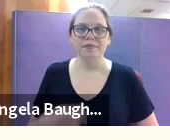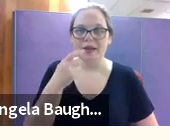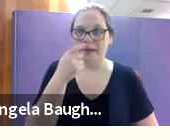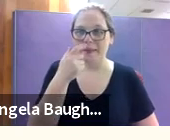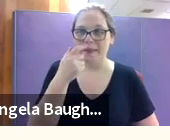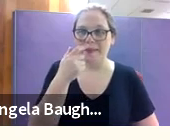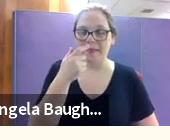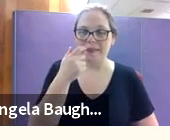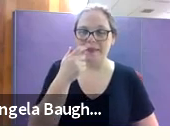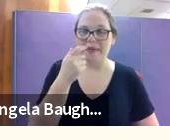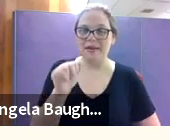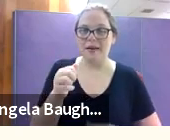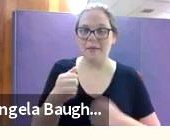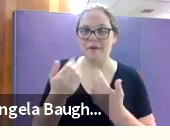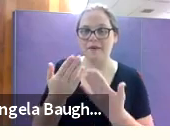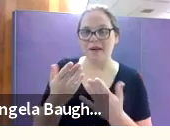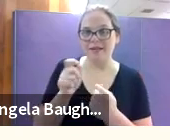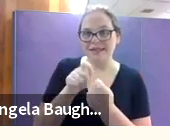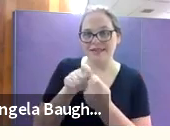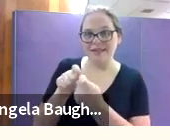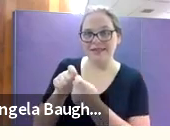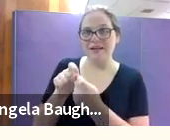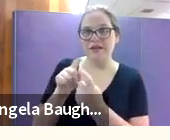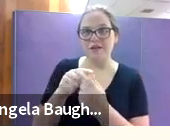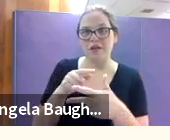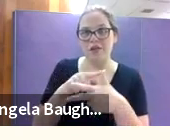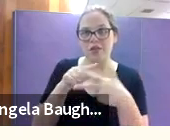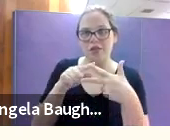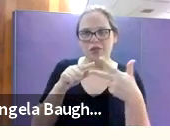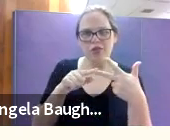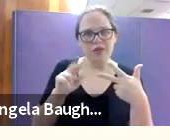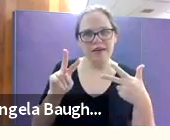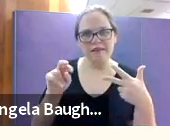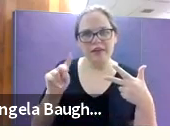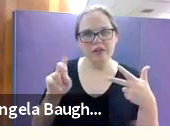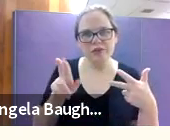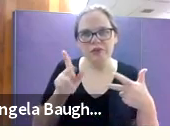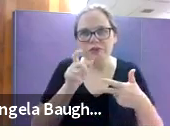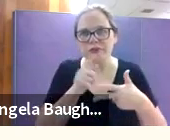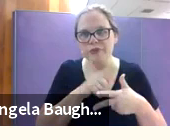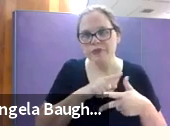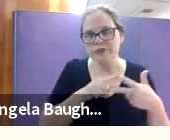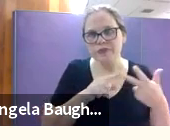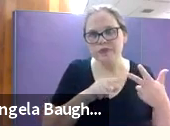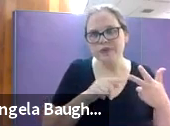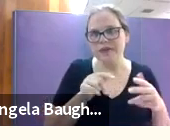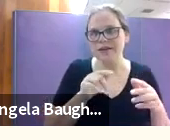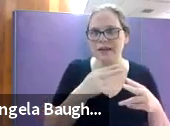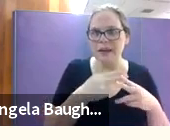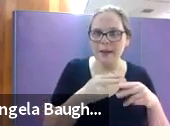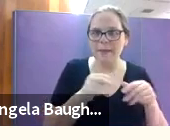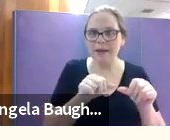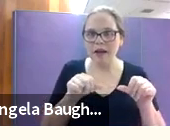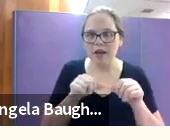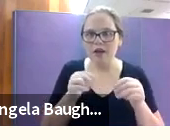Donna, can you provide any details on the 3 vendors? Name, area served, that type